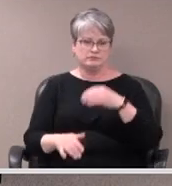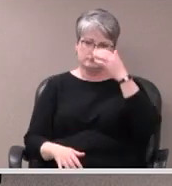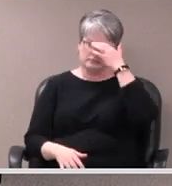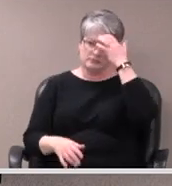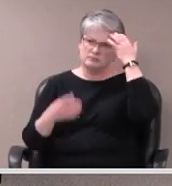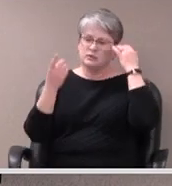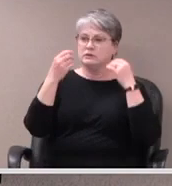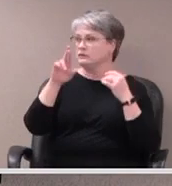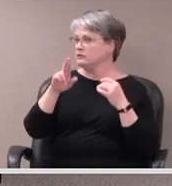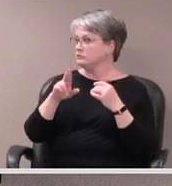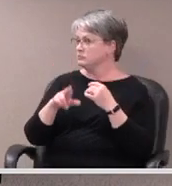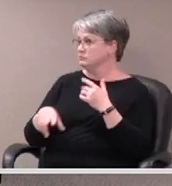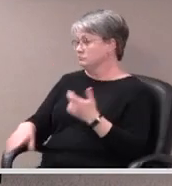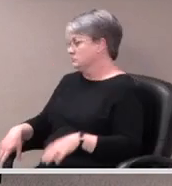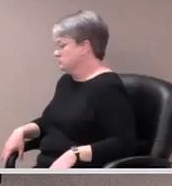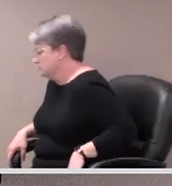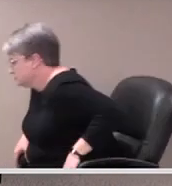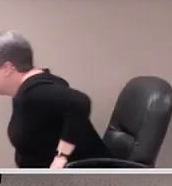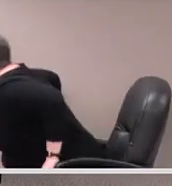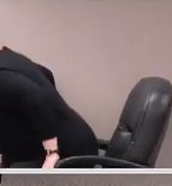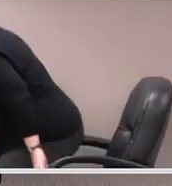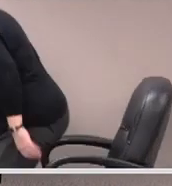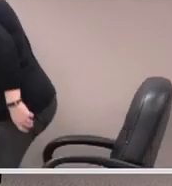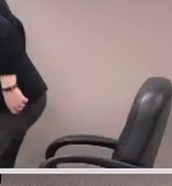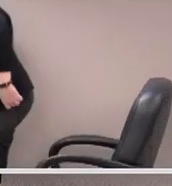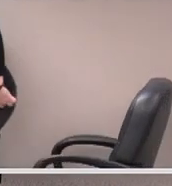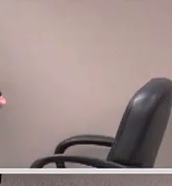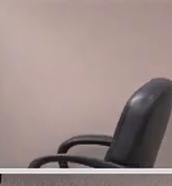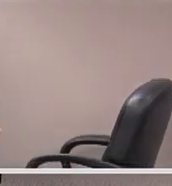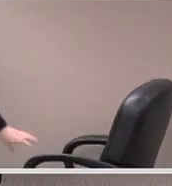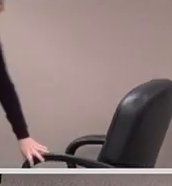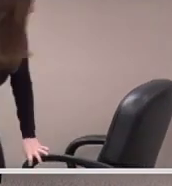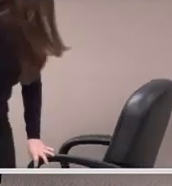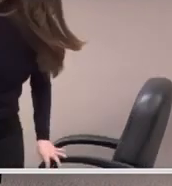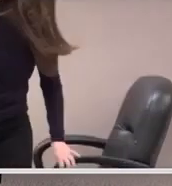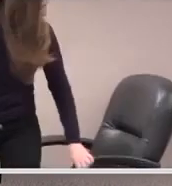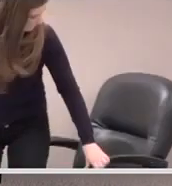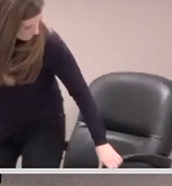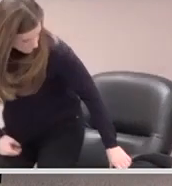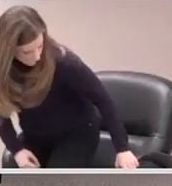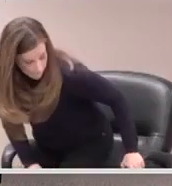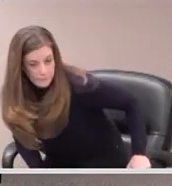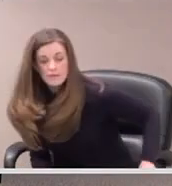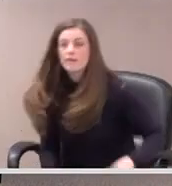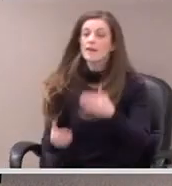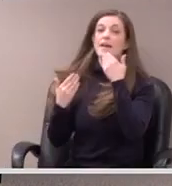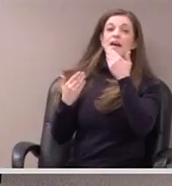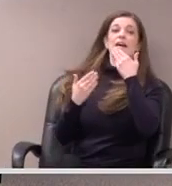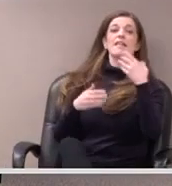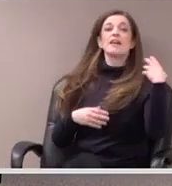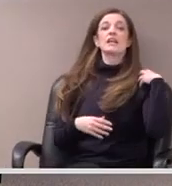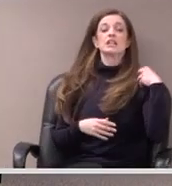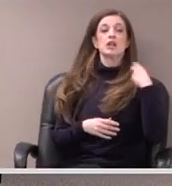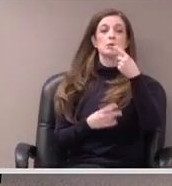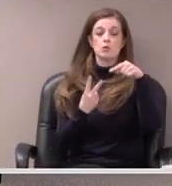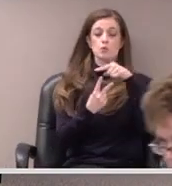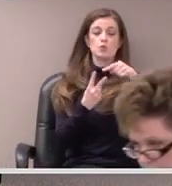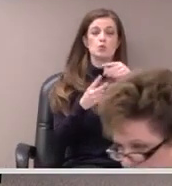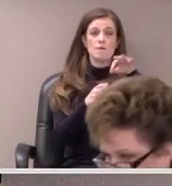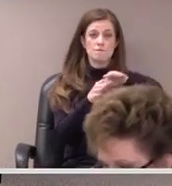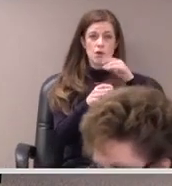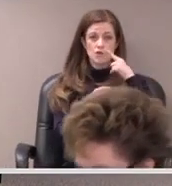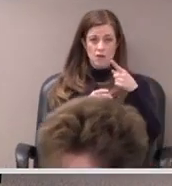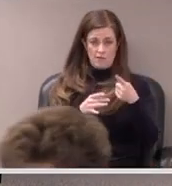Polio. Thank you, Chair Porter and board members. We will be providing, there will be two votes tonight on action items. We will be providing